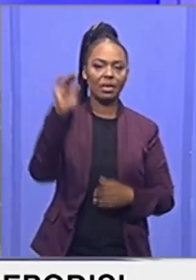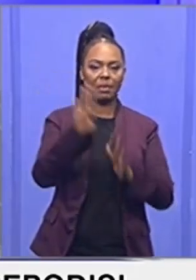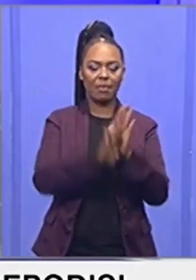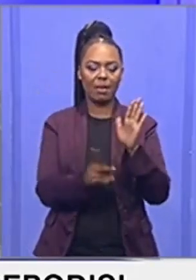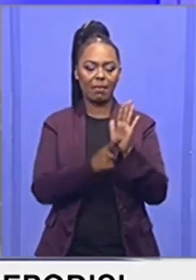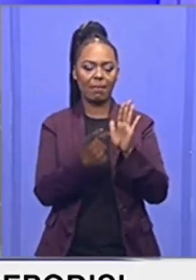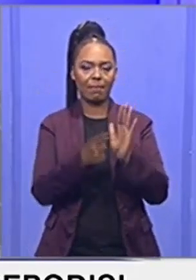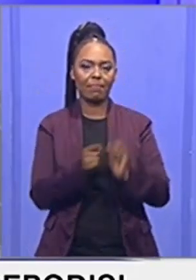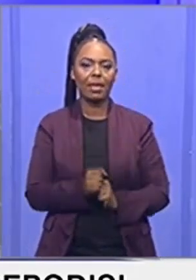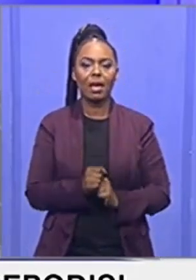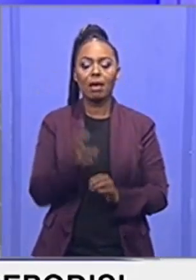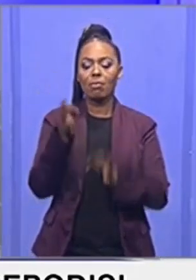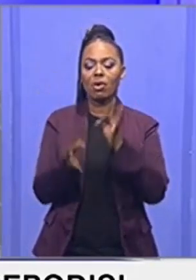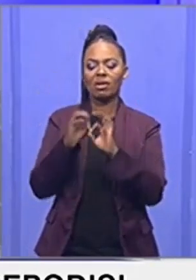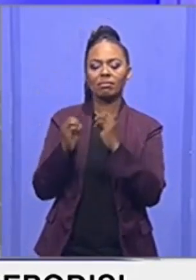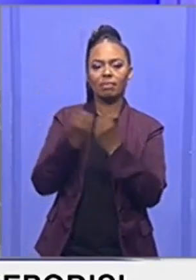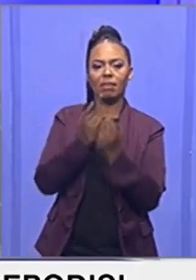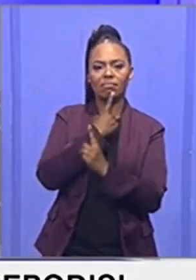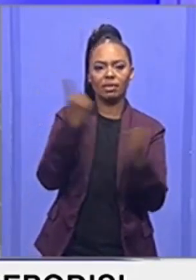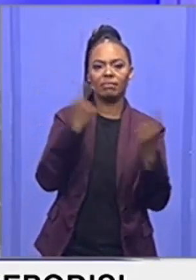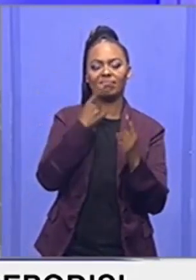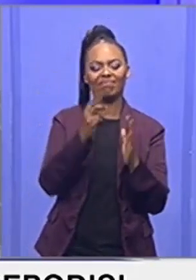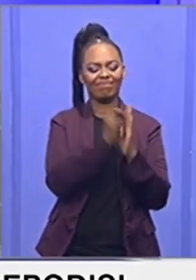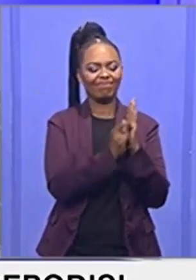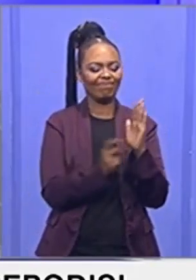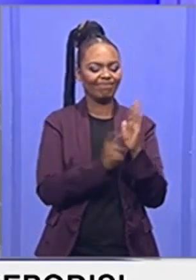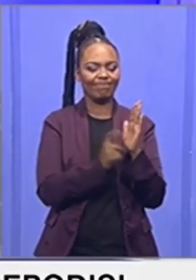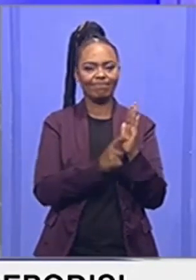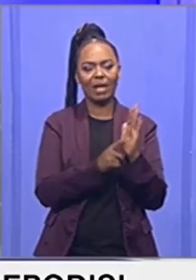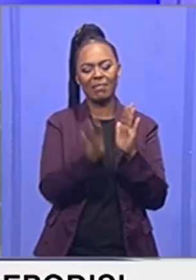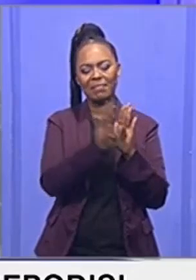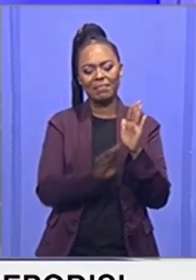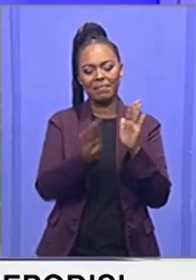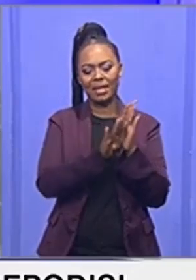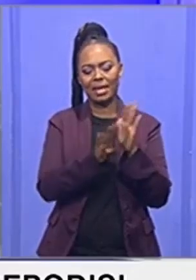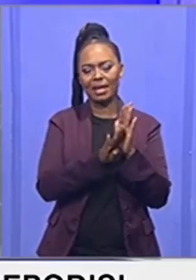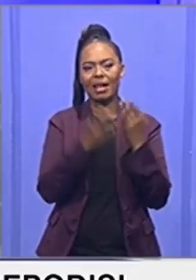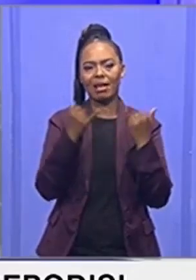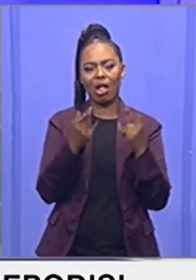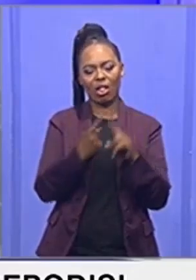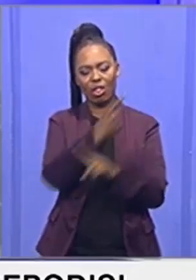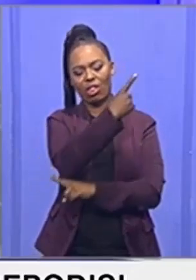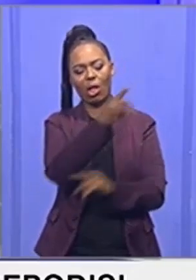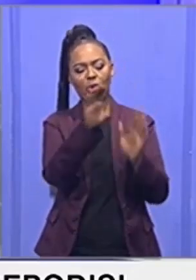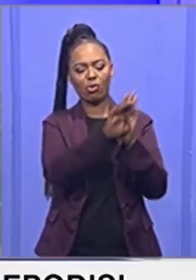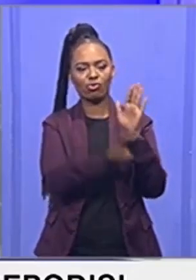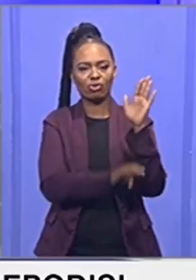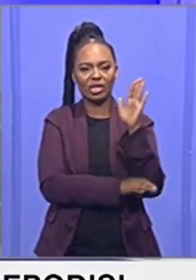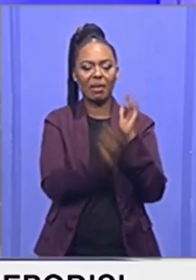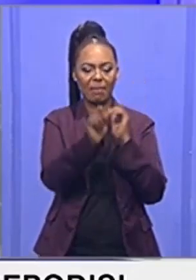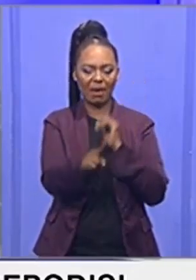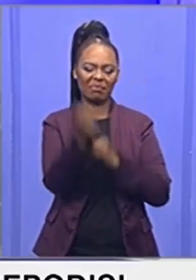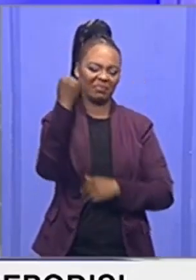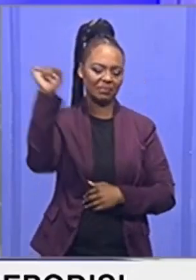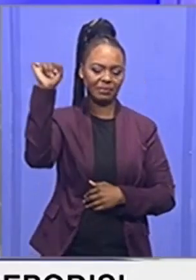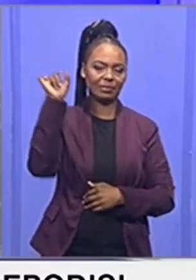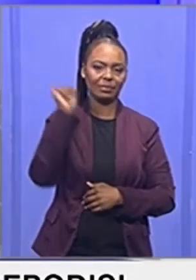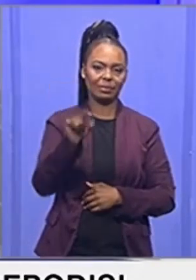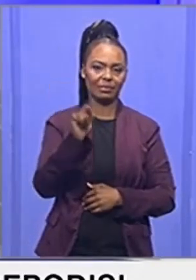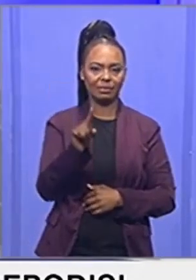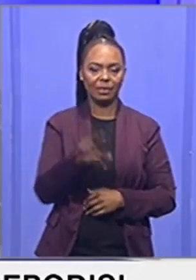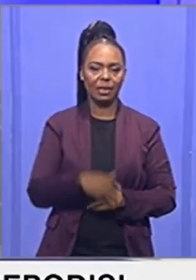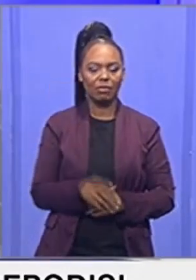a tsibusitse fa dikgakololo tsa semolao di kaile fa molaotlhomo o ka se tsamaisane le molaotheo. Le gale Lefapha la Sepodisi la re